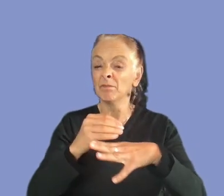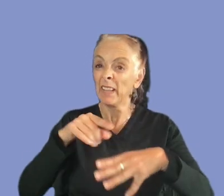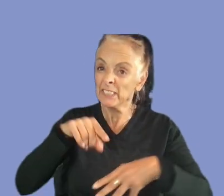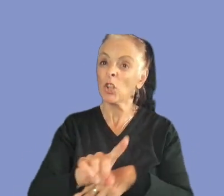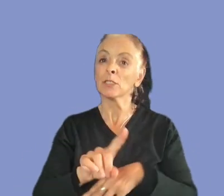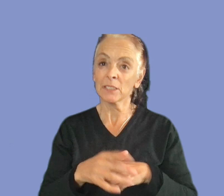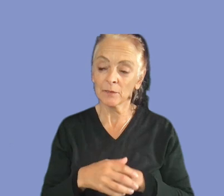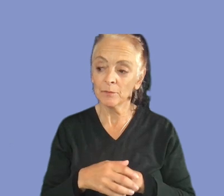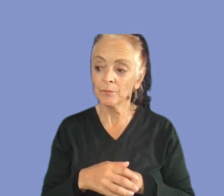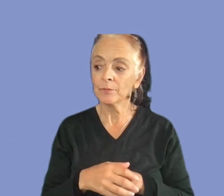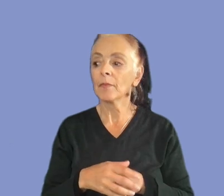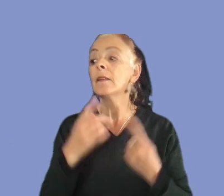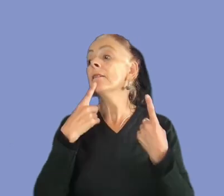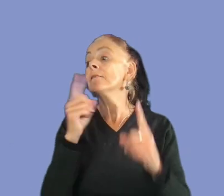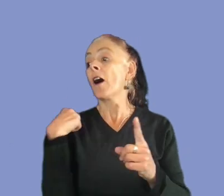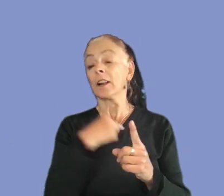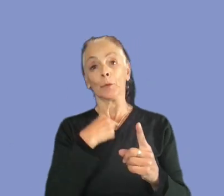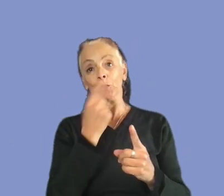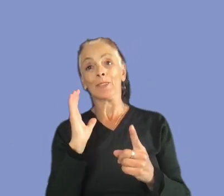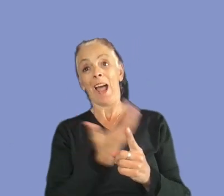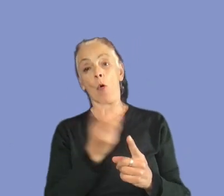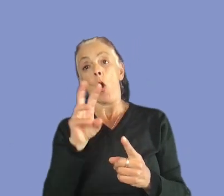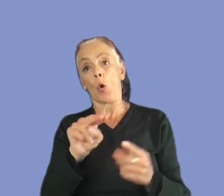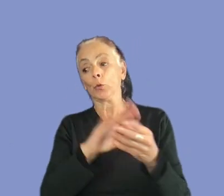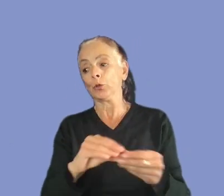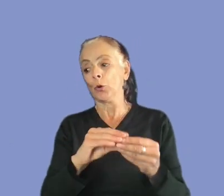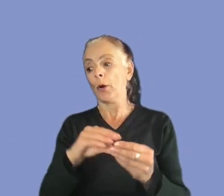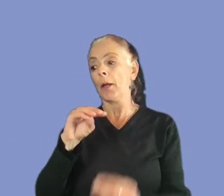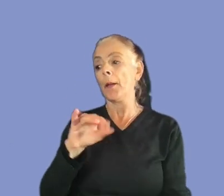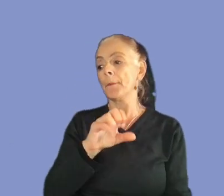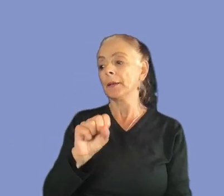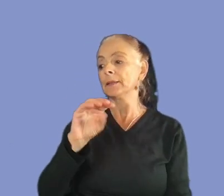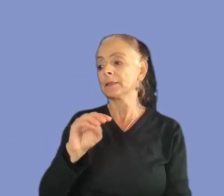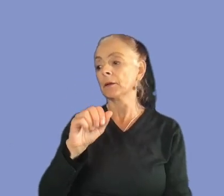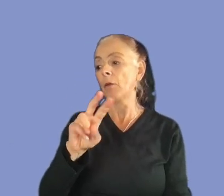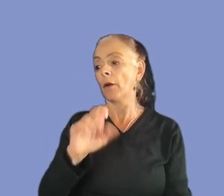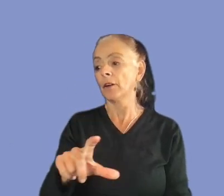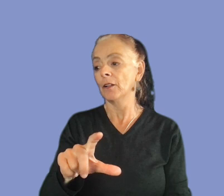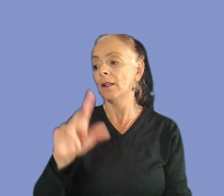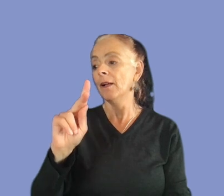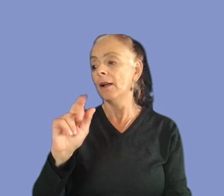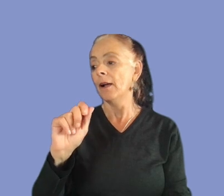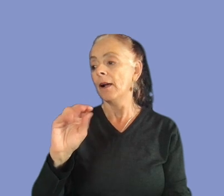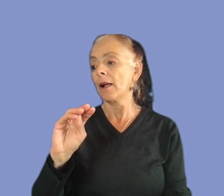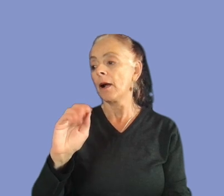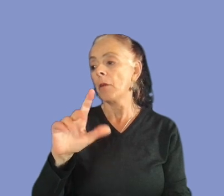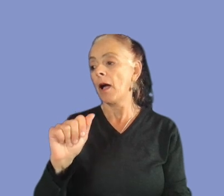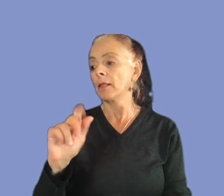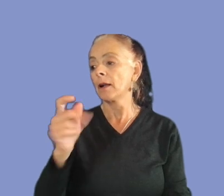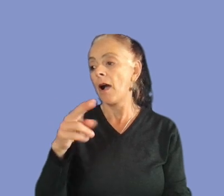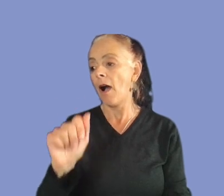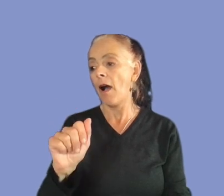Then we finally had a chance to tell our own story. This is Miss Marvel, Kamala Khan, created by a pair of Muslim women,